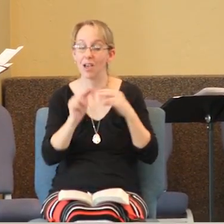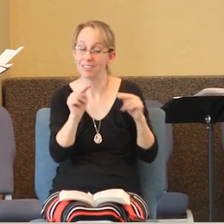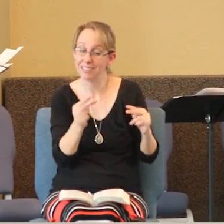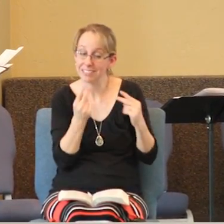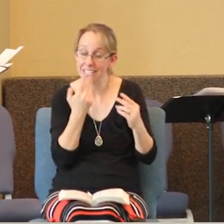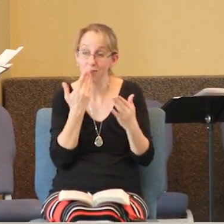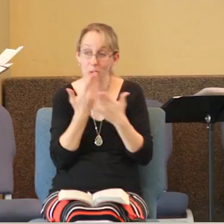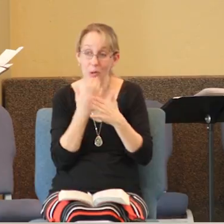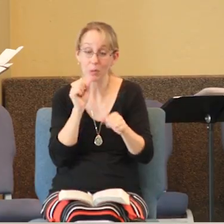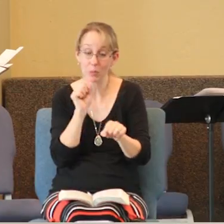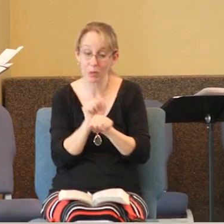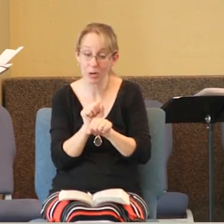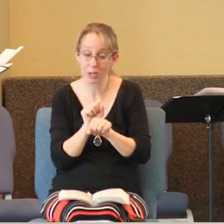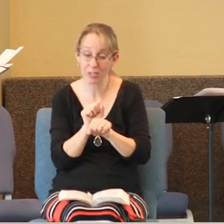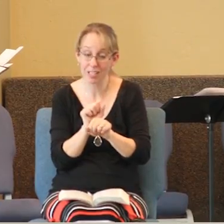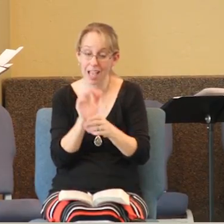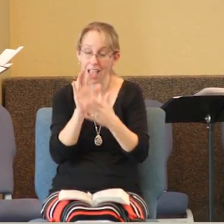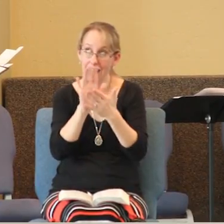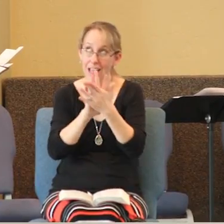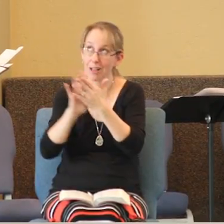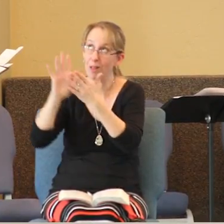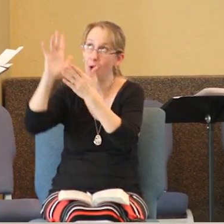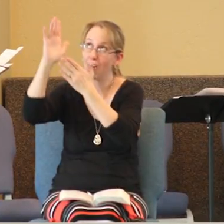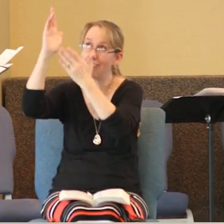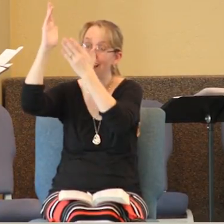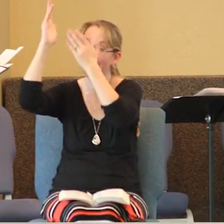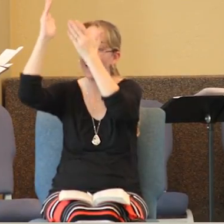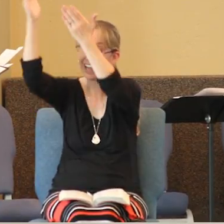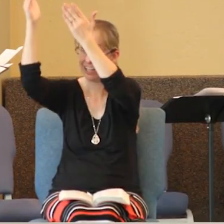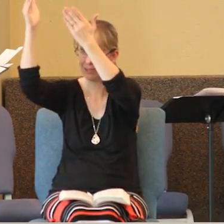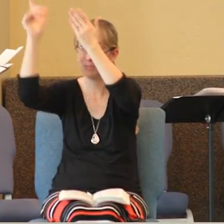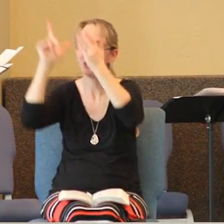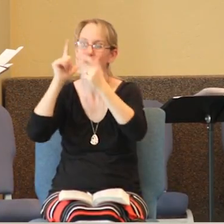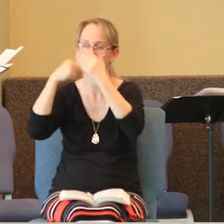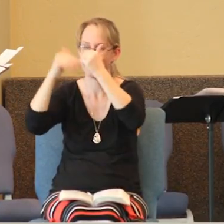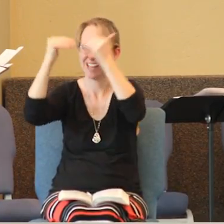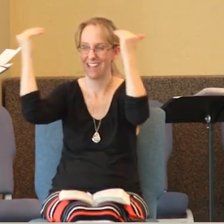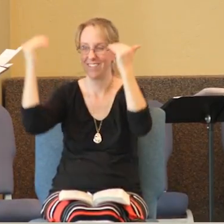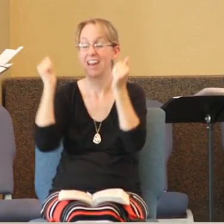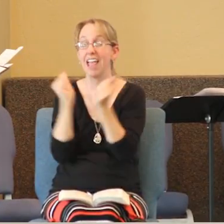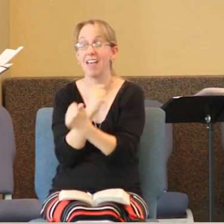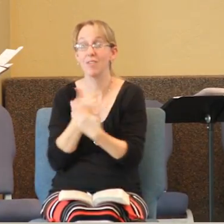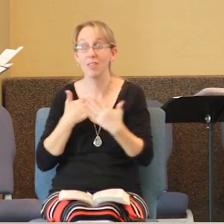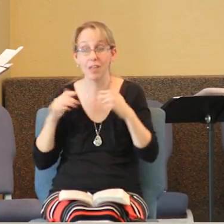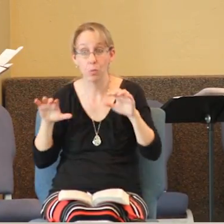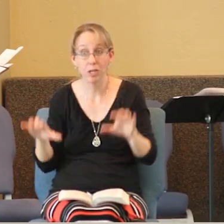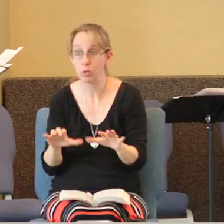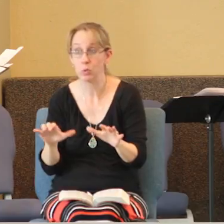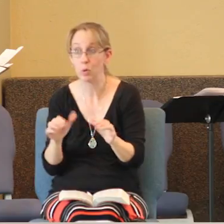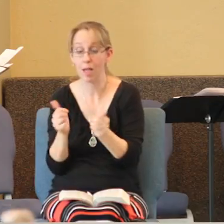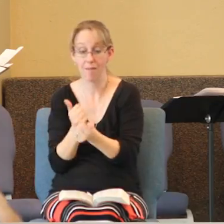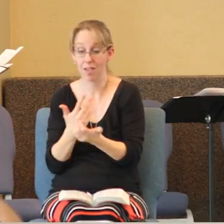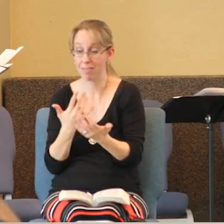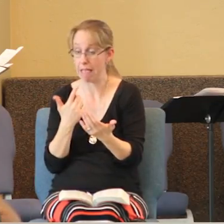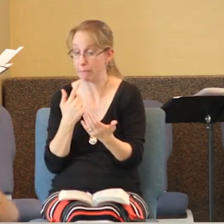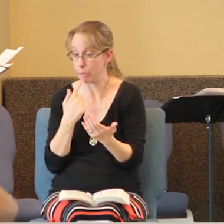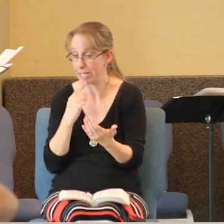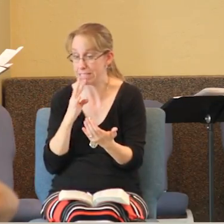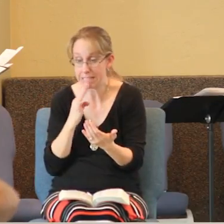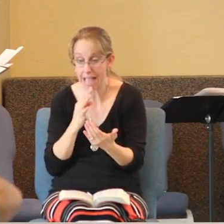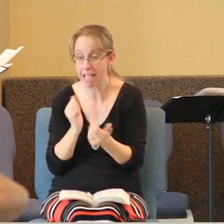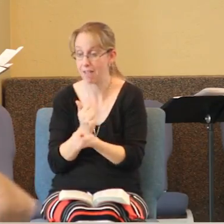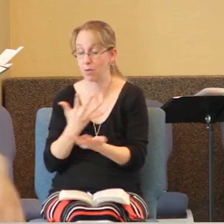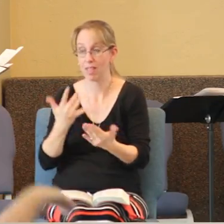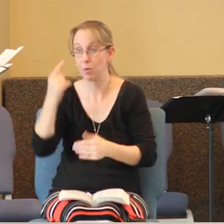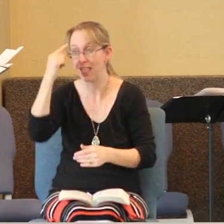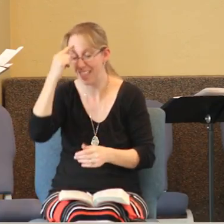and glorify your Father who is in heaven. So that everything we do, everything we say, everything we think, all the stuff that makes